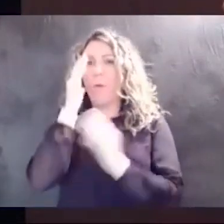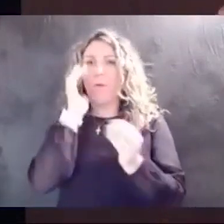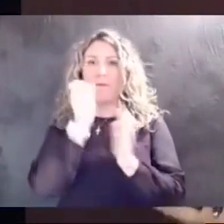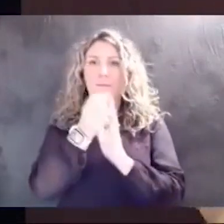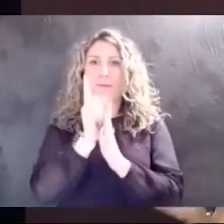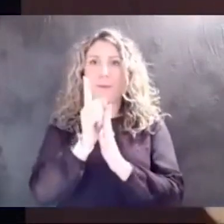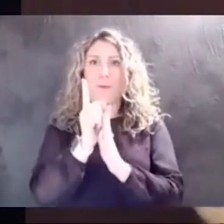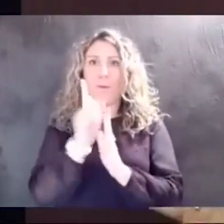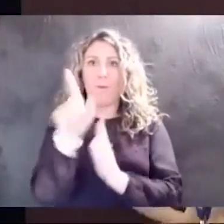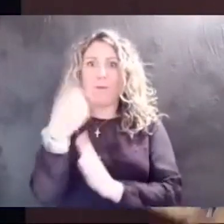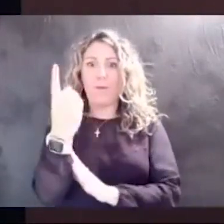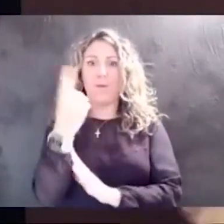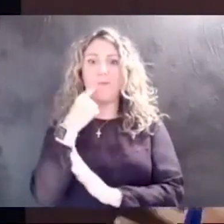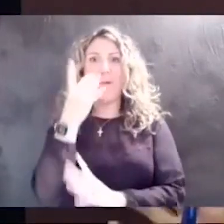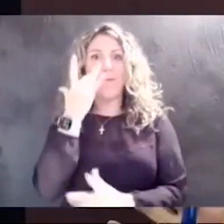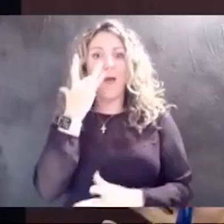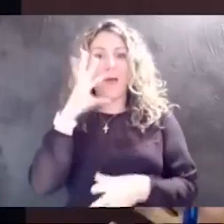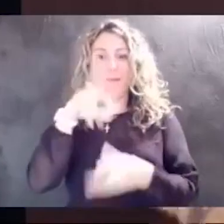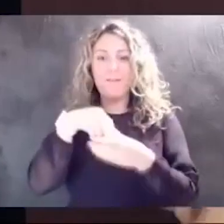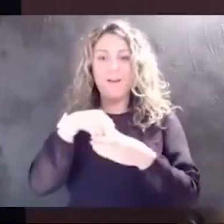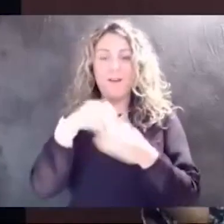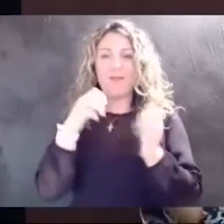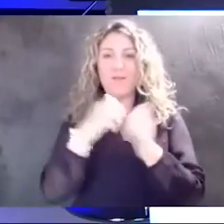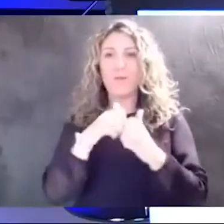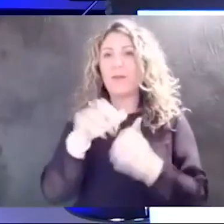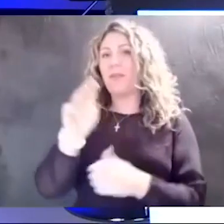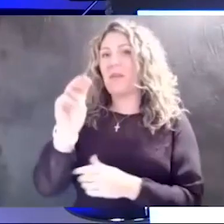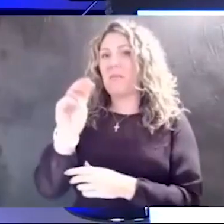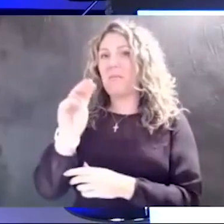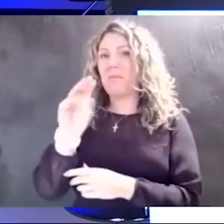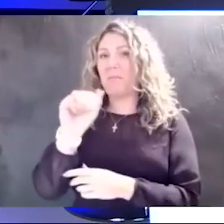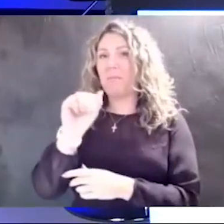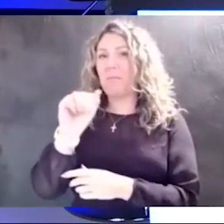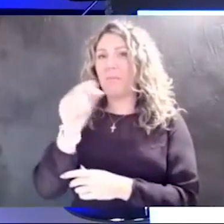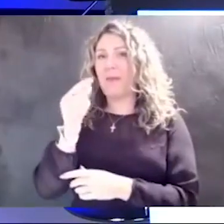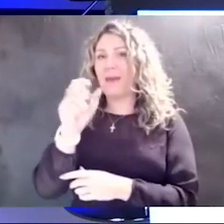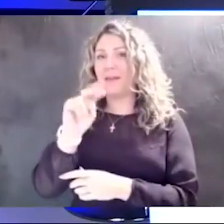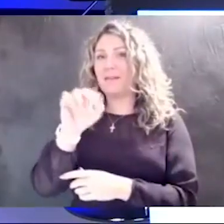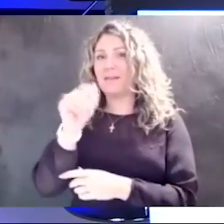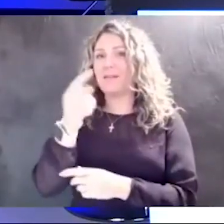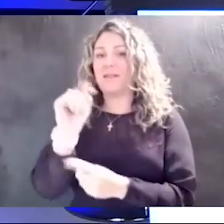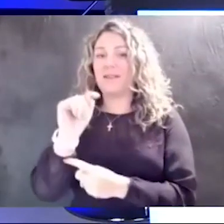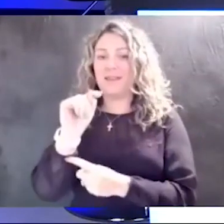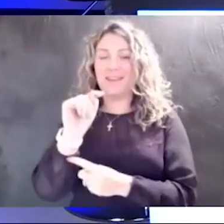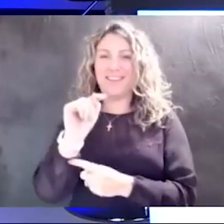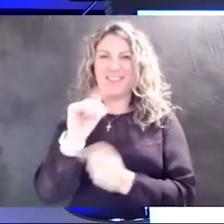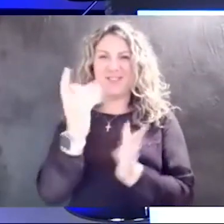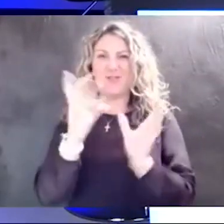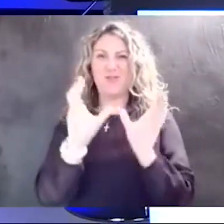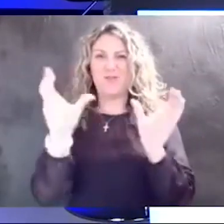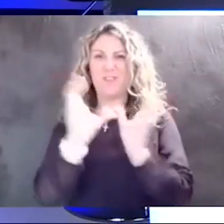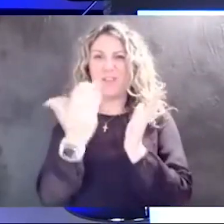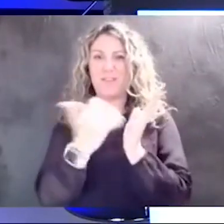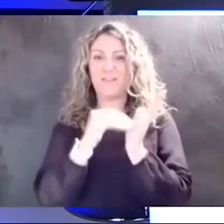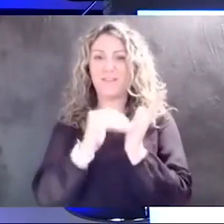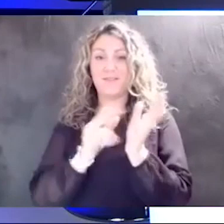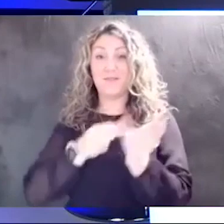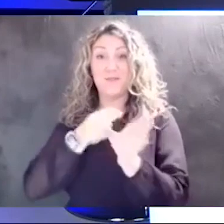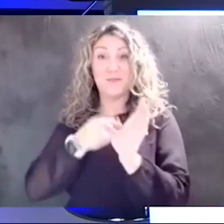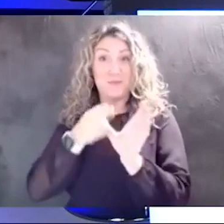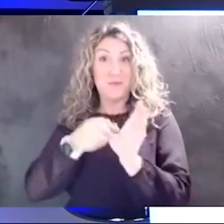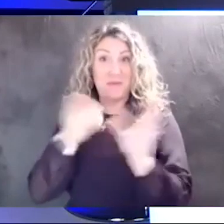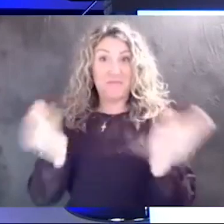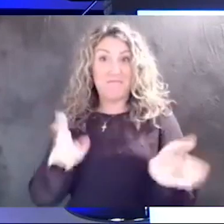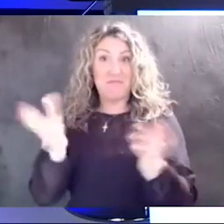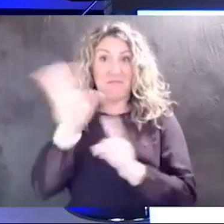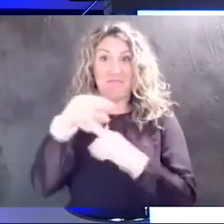he is involved in we're getting magnet recertification. Joining me in studio today is